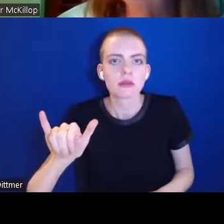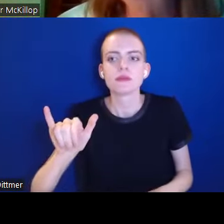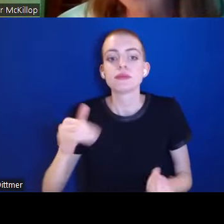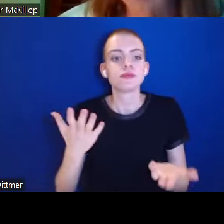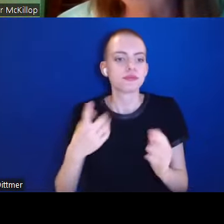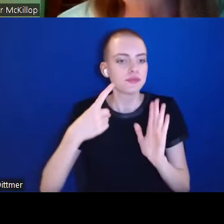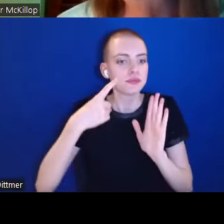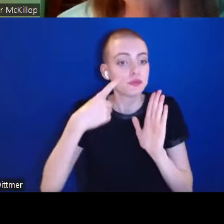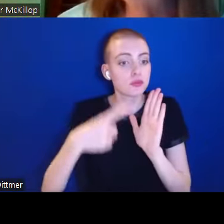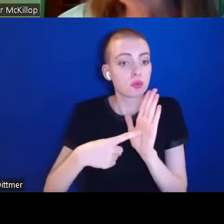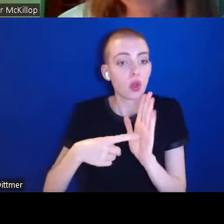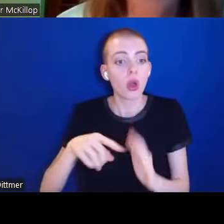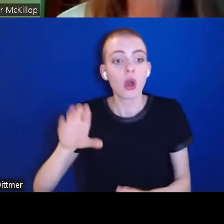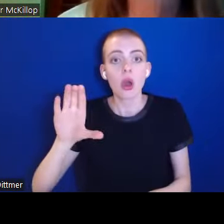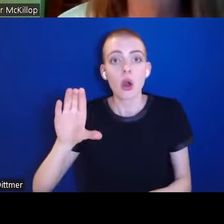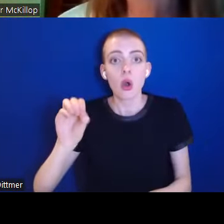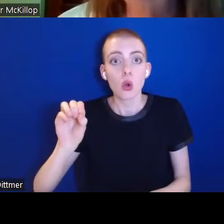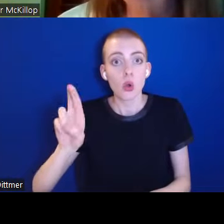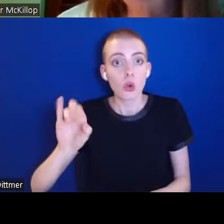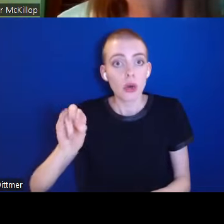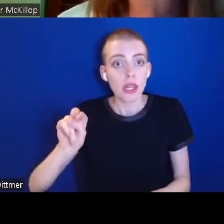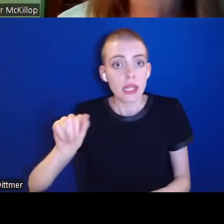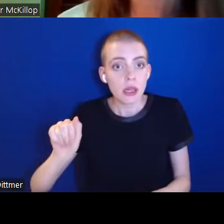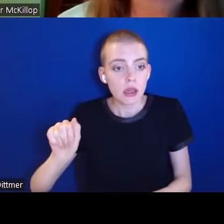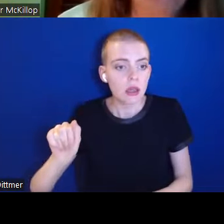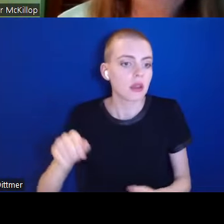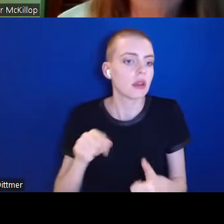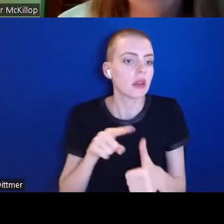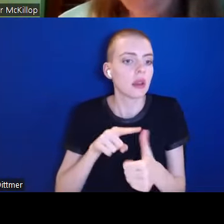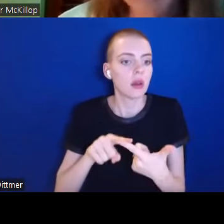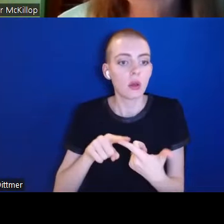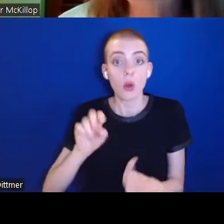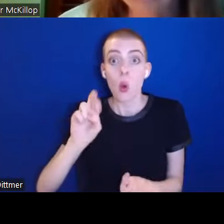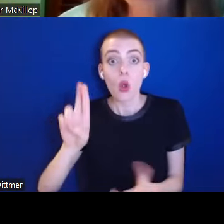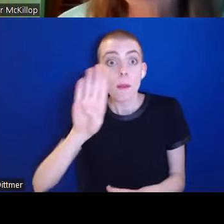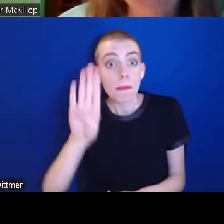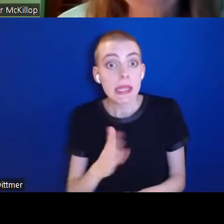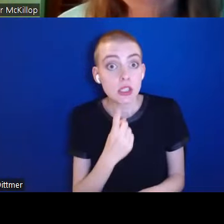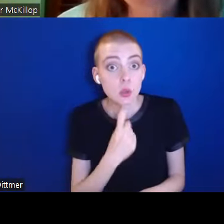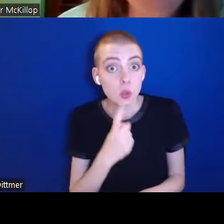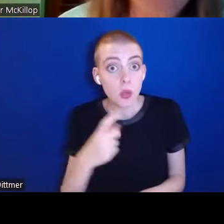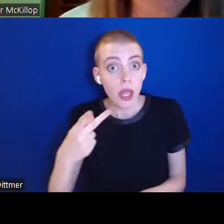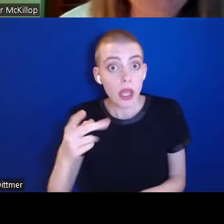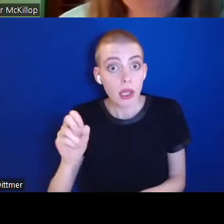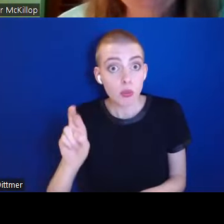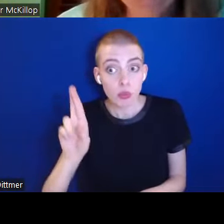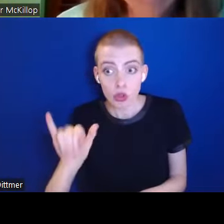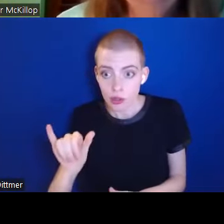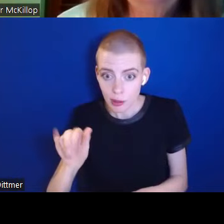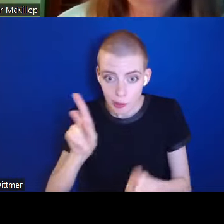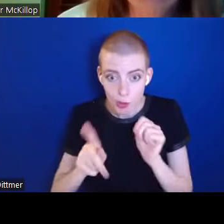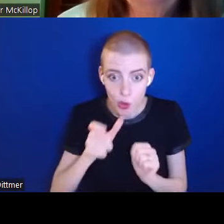an ocarina, a figurine whistle, or the surface of Belize red pottery for those Mayanists who might be